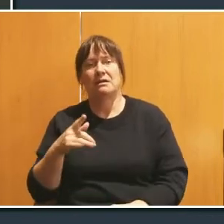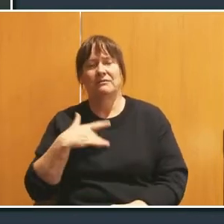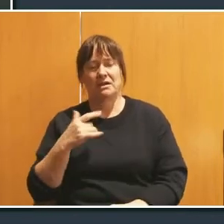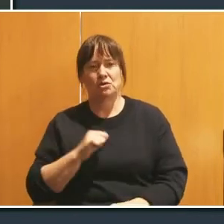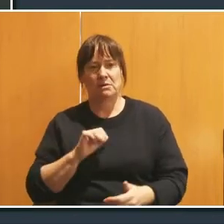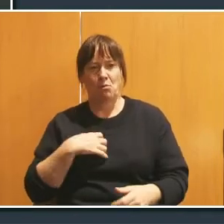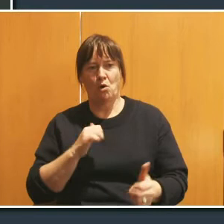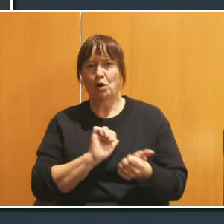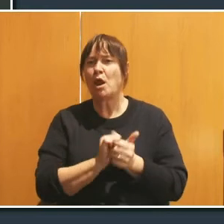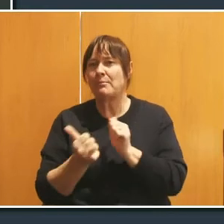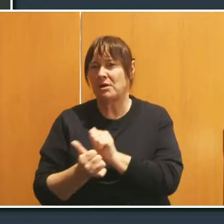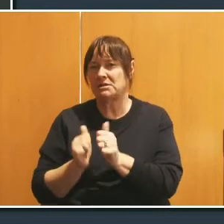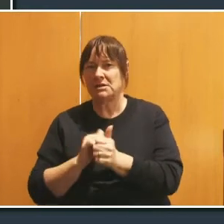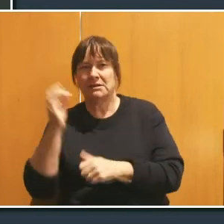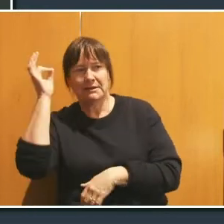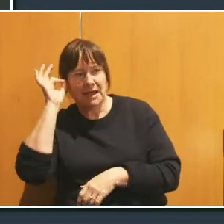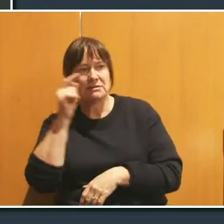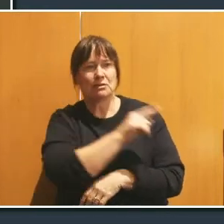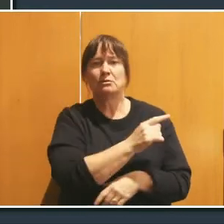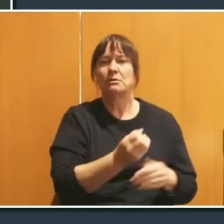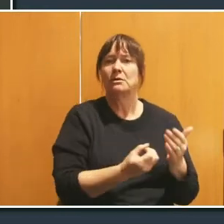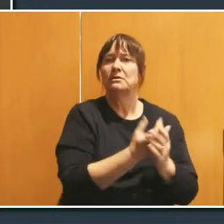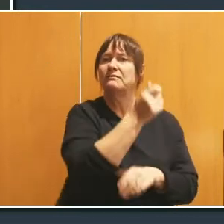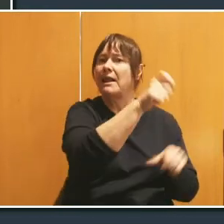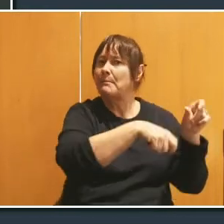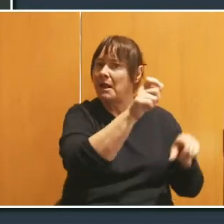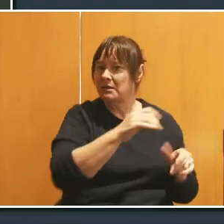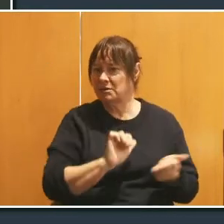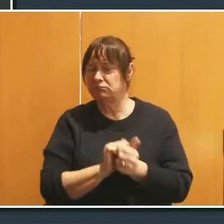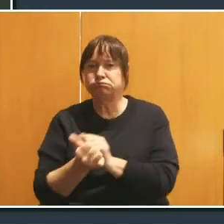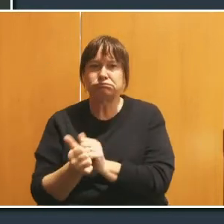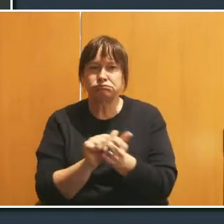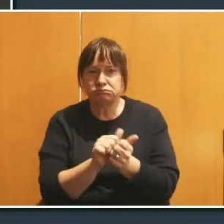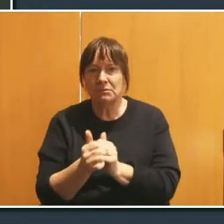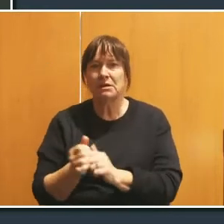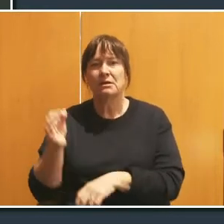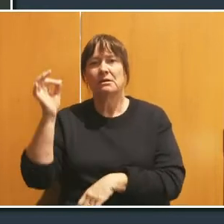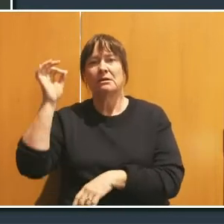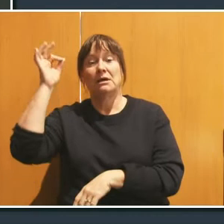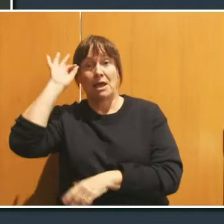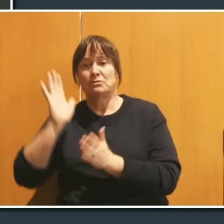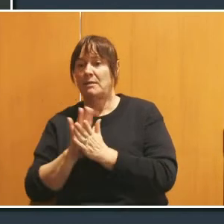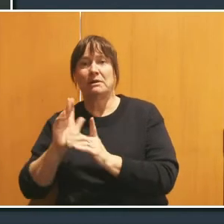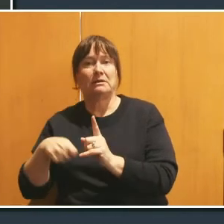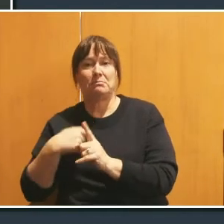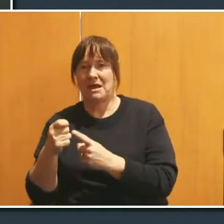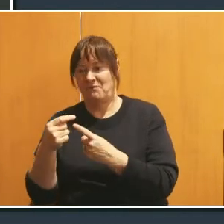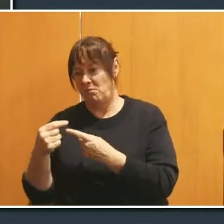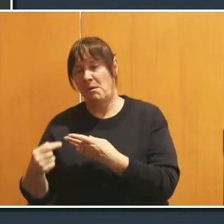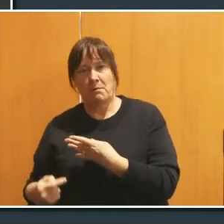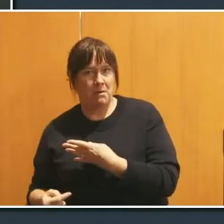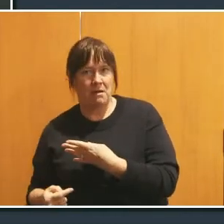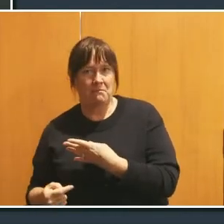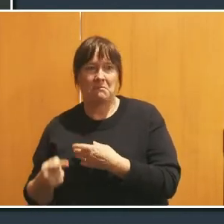at. These are the benefits for the city. The city is willing to come up and pay for X amount to actually make